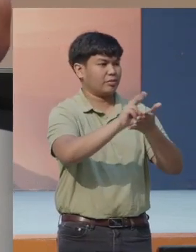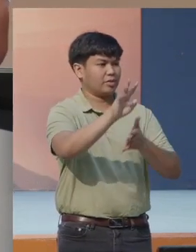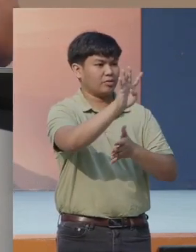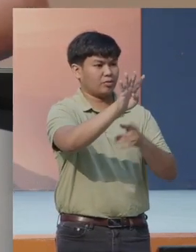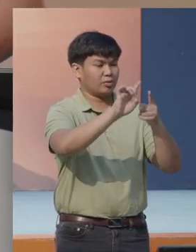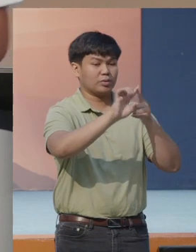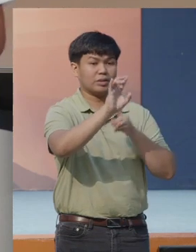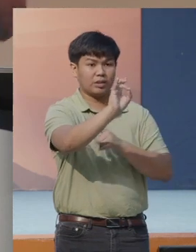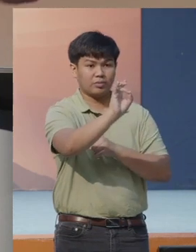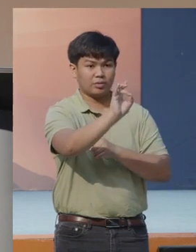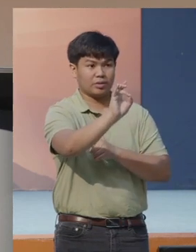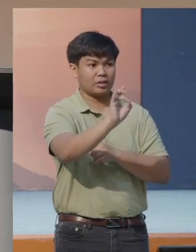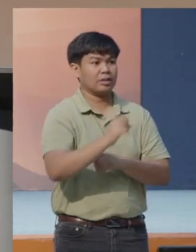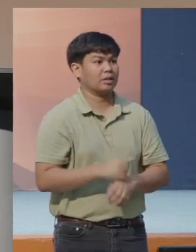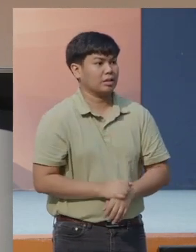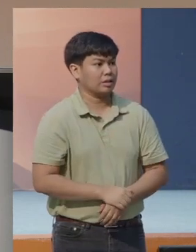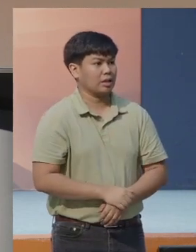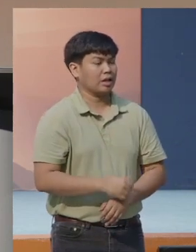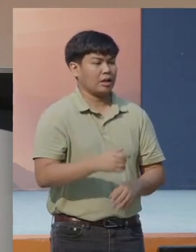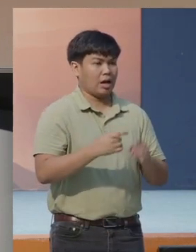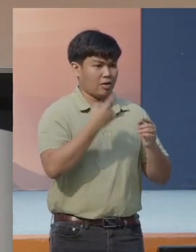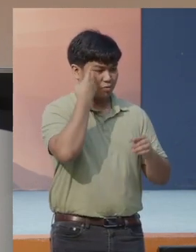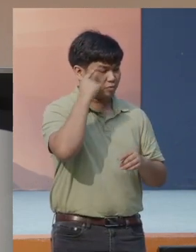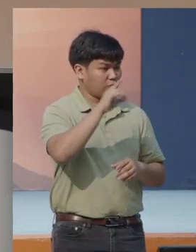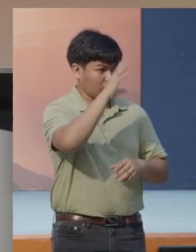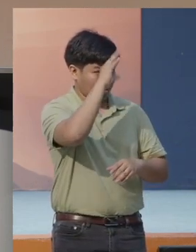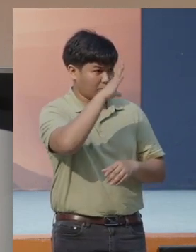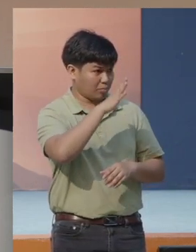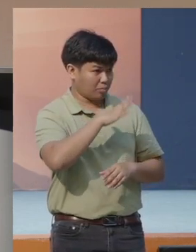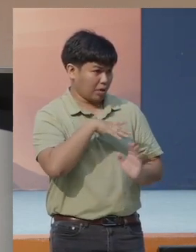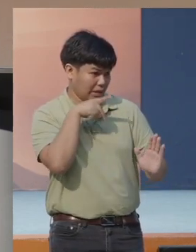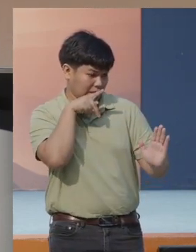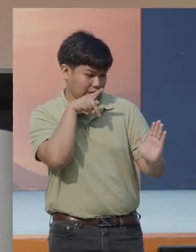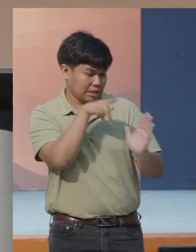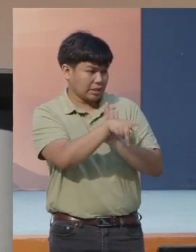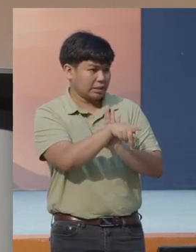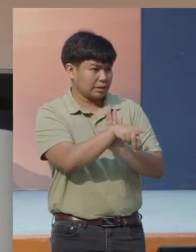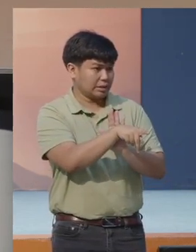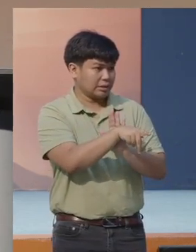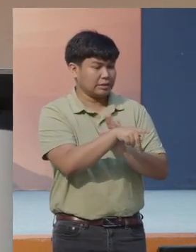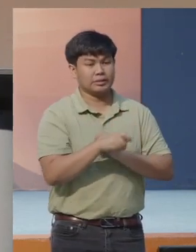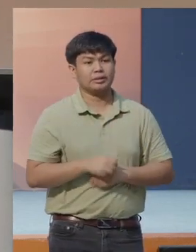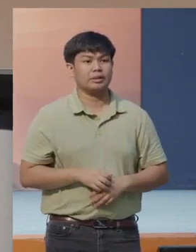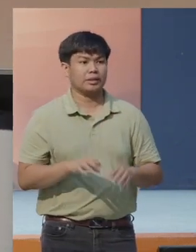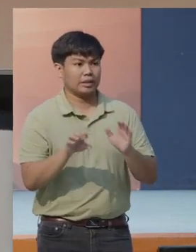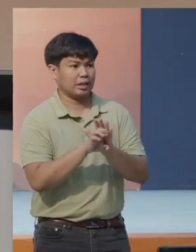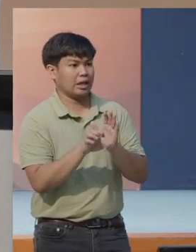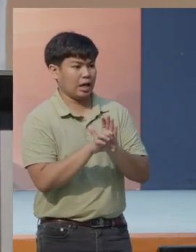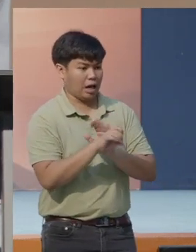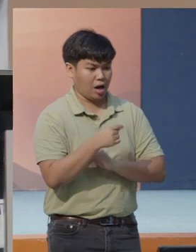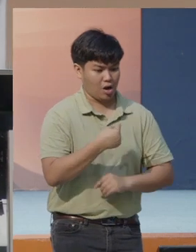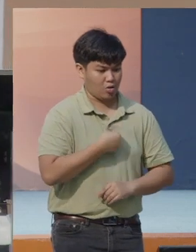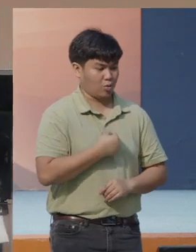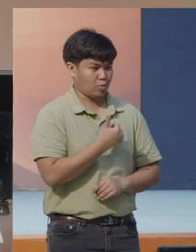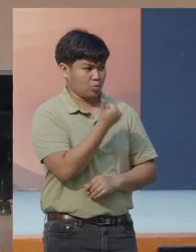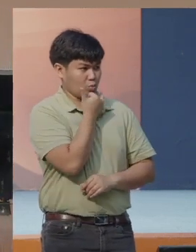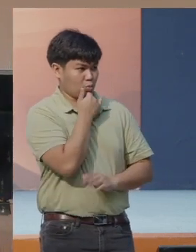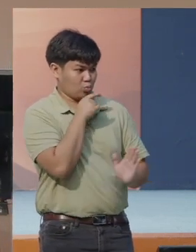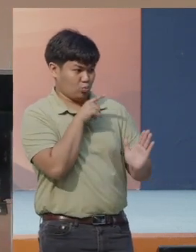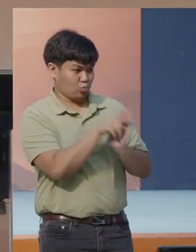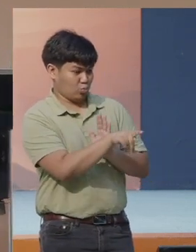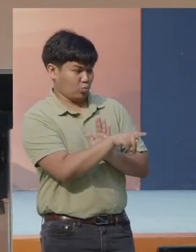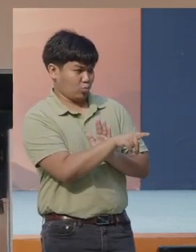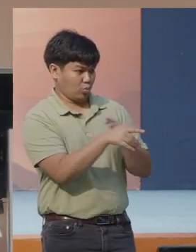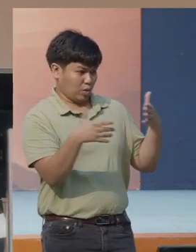19:4-7, sabi dito, this is the provision for the manslayer. Manslayer meaning yung nakapatay, no? Who,